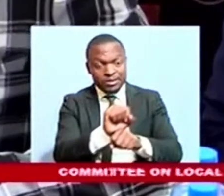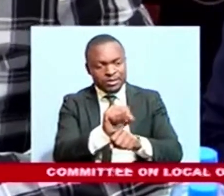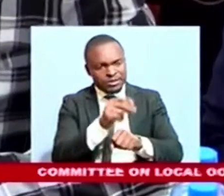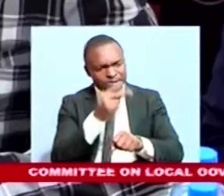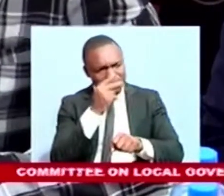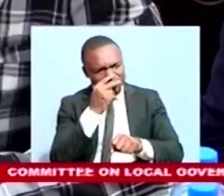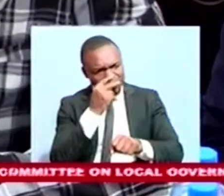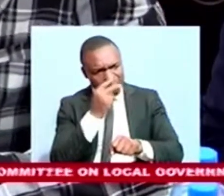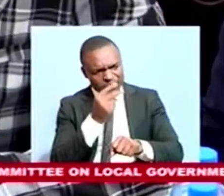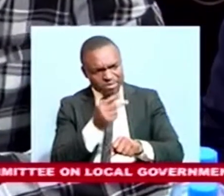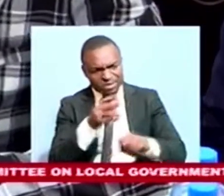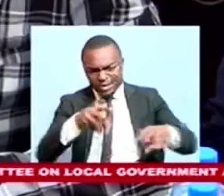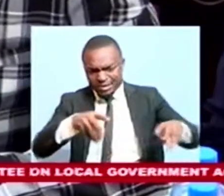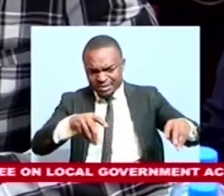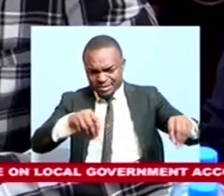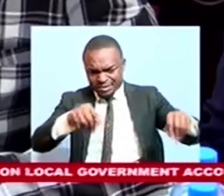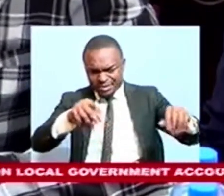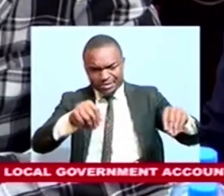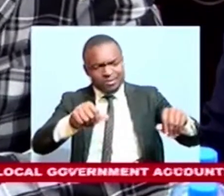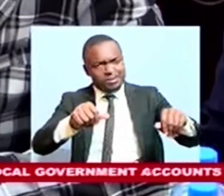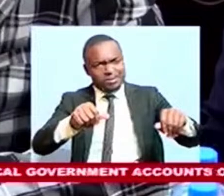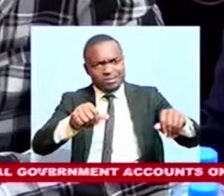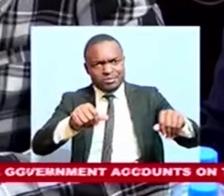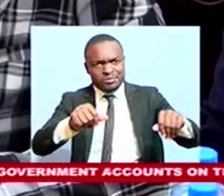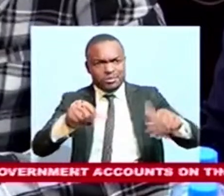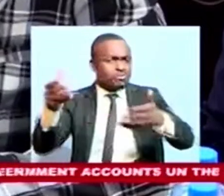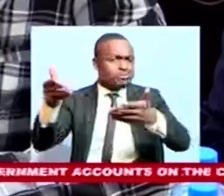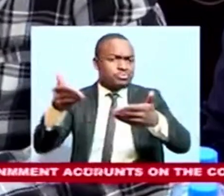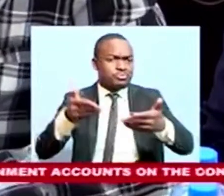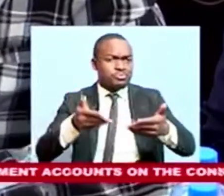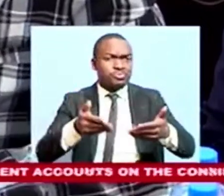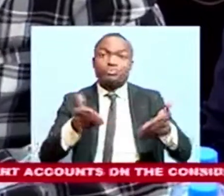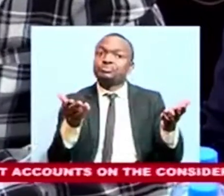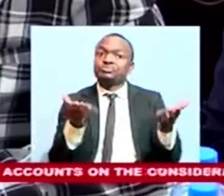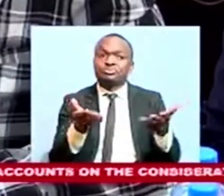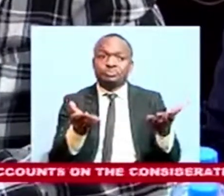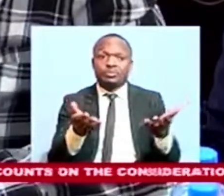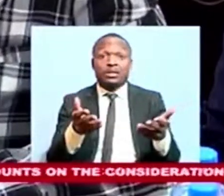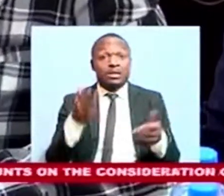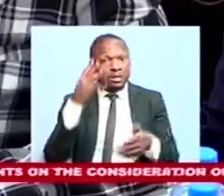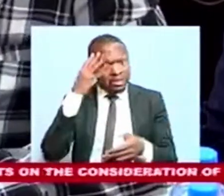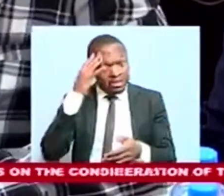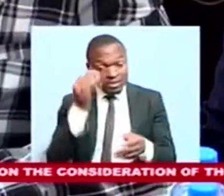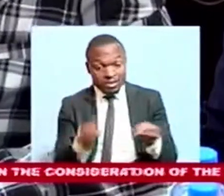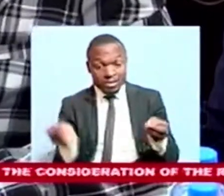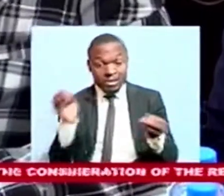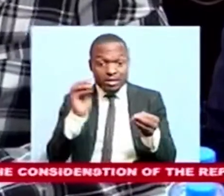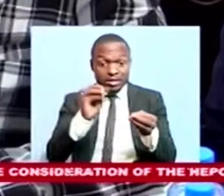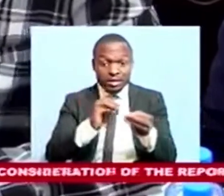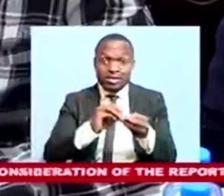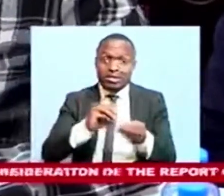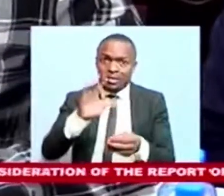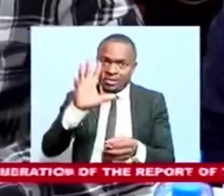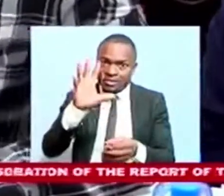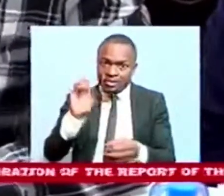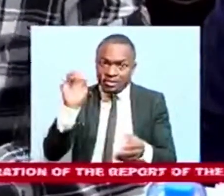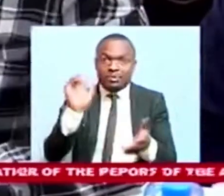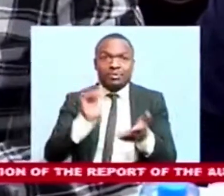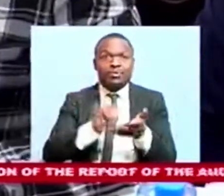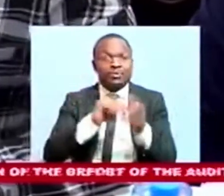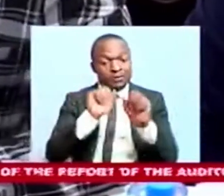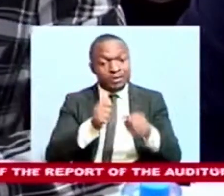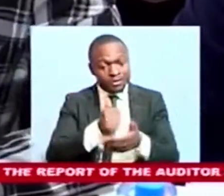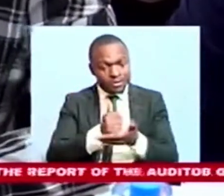which we anticipated coming from the community did not come through. That's when we added a 50,000 so that it can cushion to bring